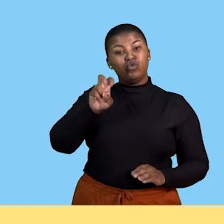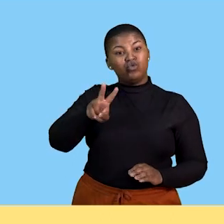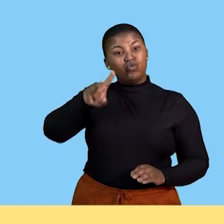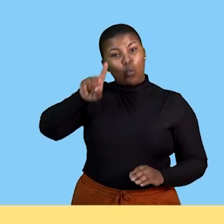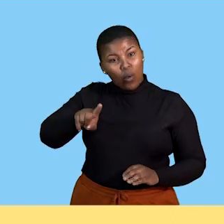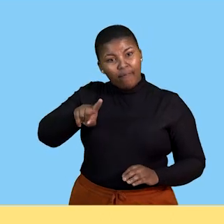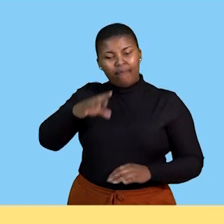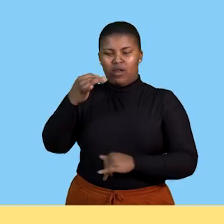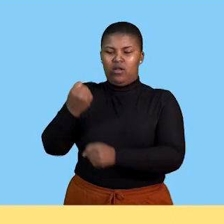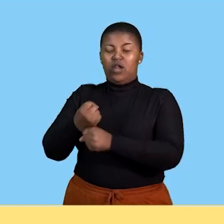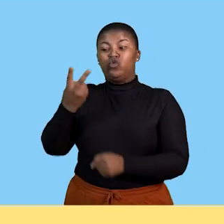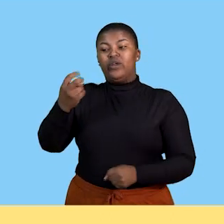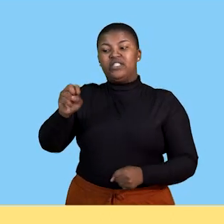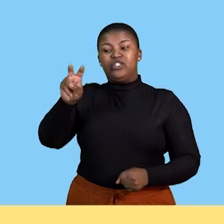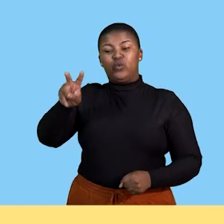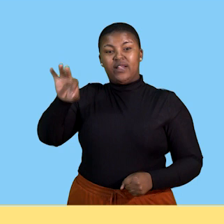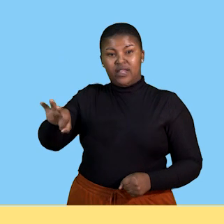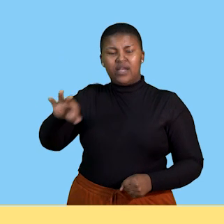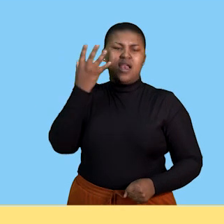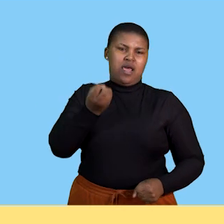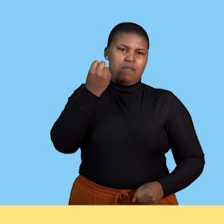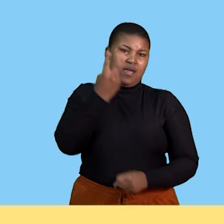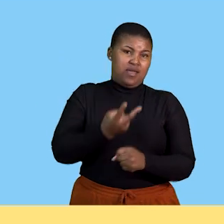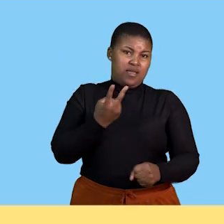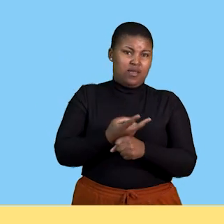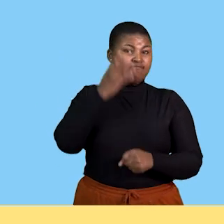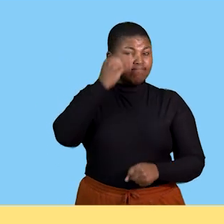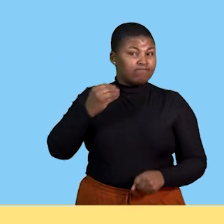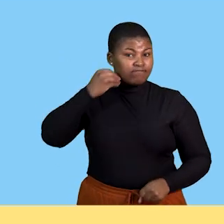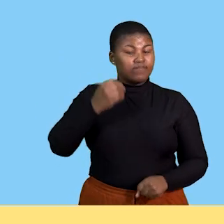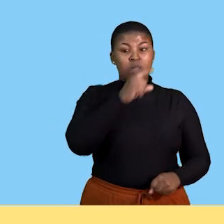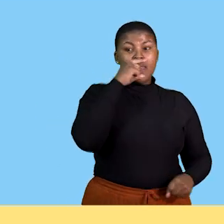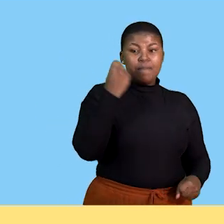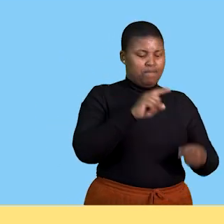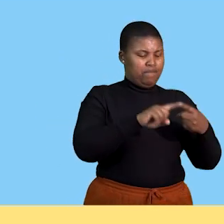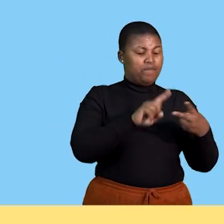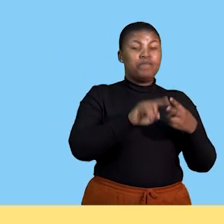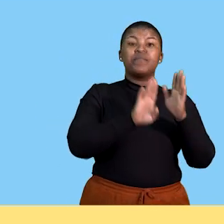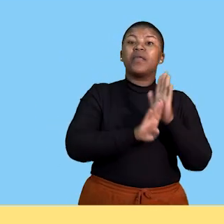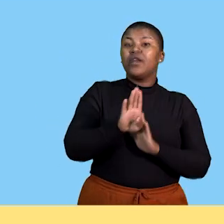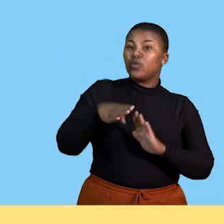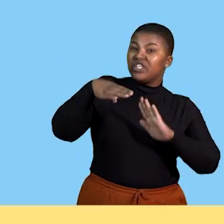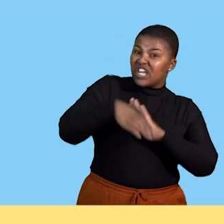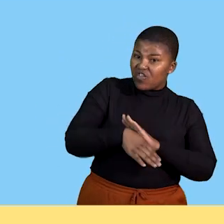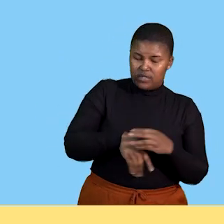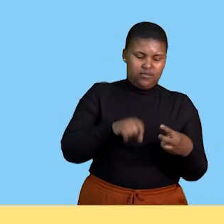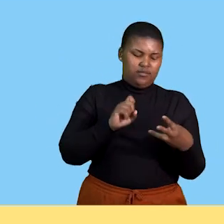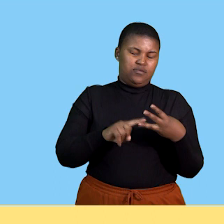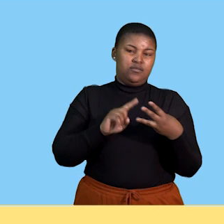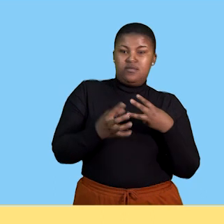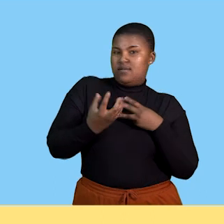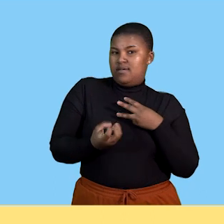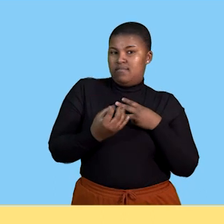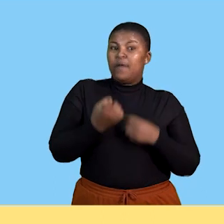is the name, that becomes the trend. From 1.7 as to 1 in 2022, these are now my